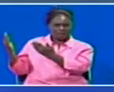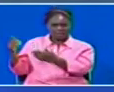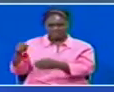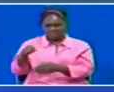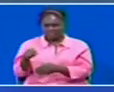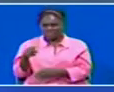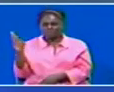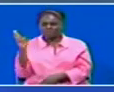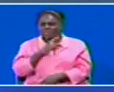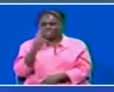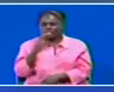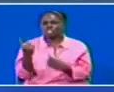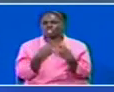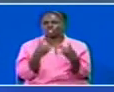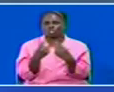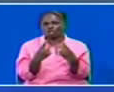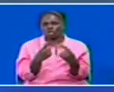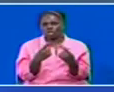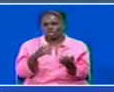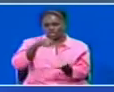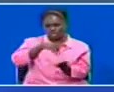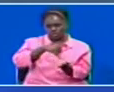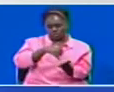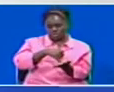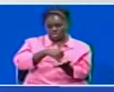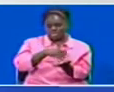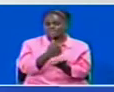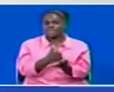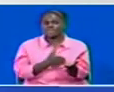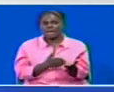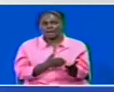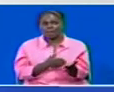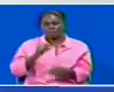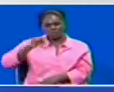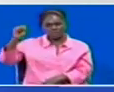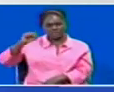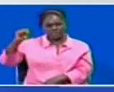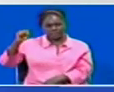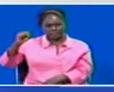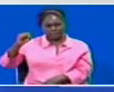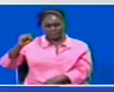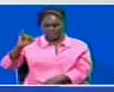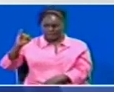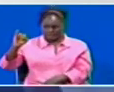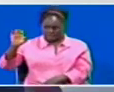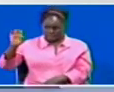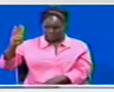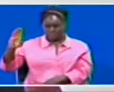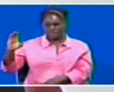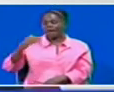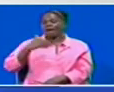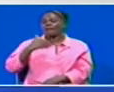very dangerous statements and perceptions, including some of our politicians. IBC have